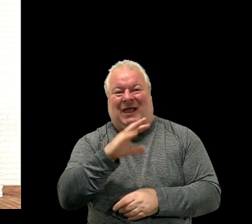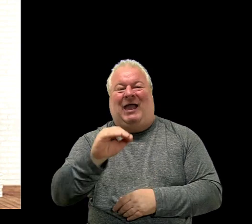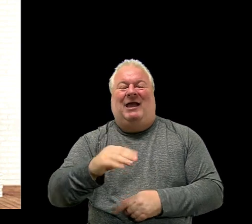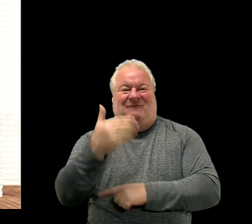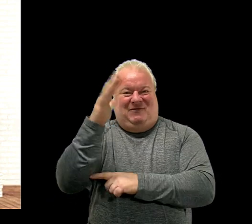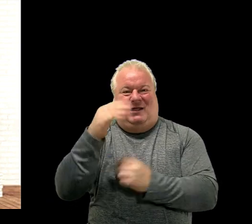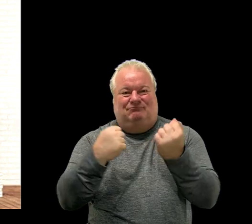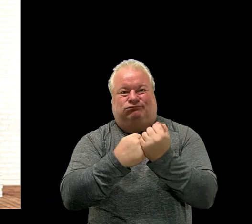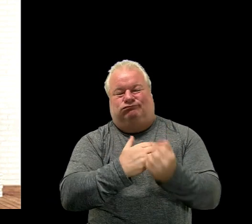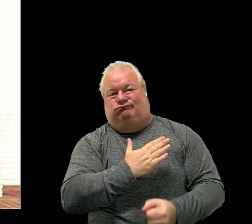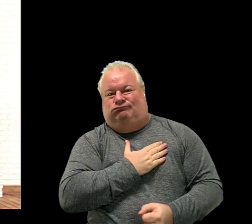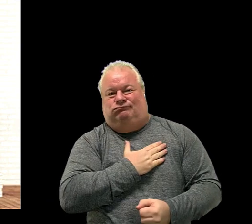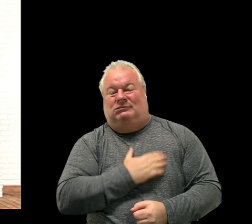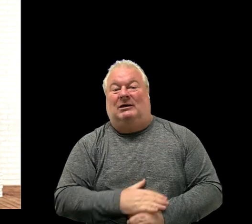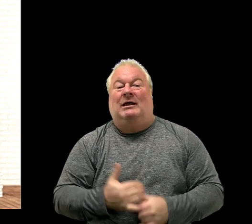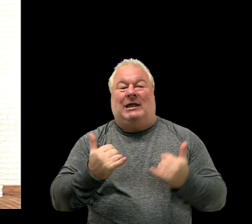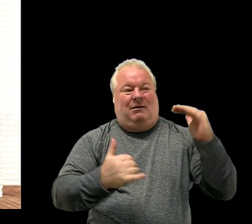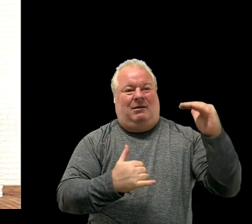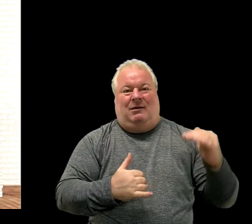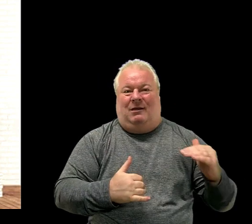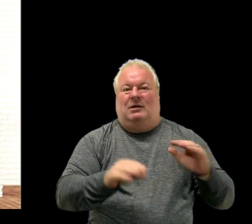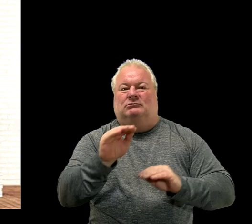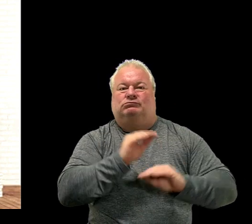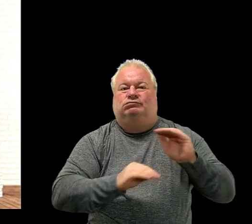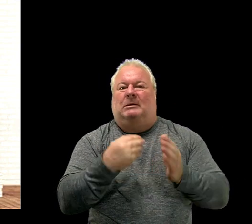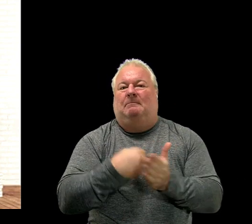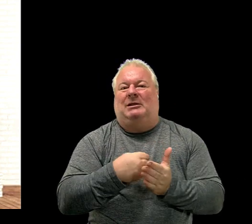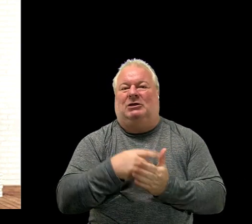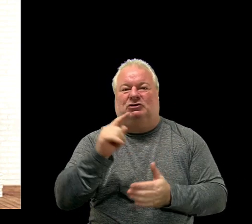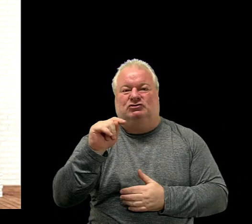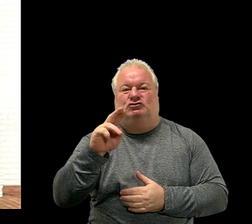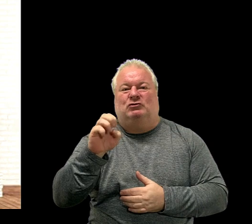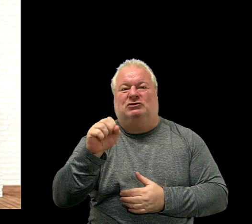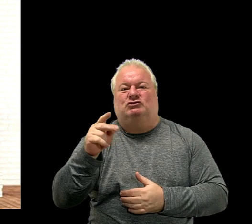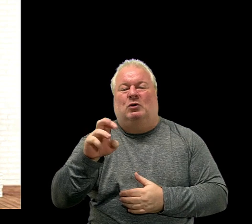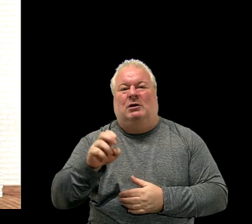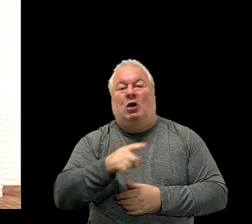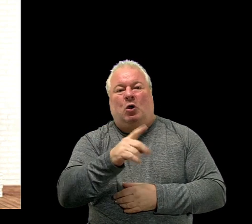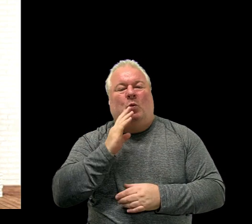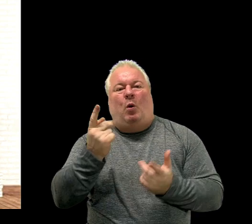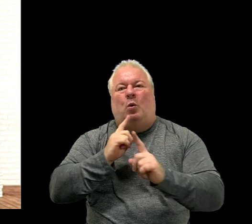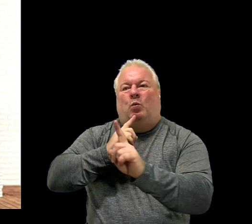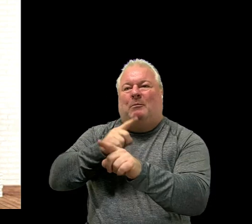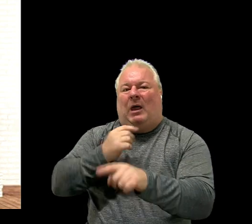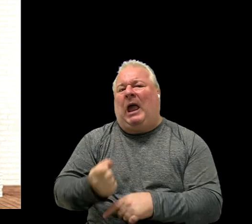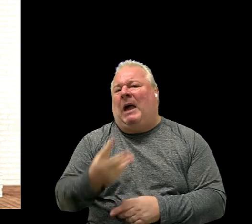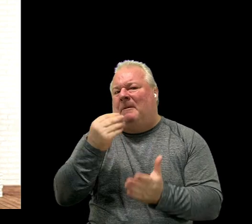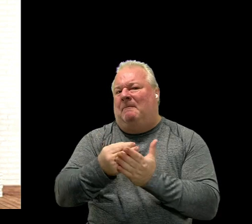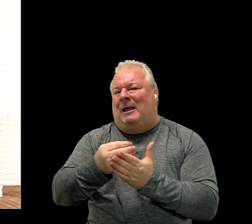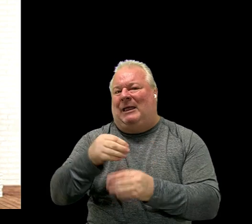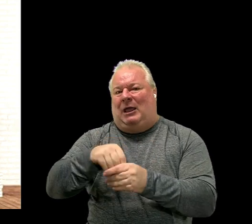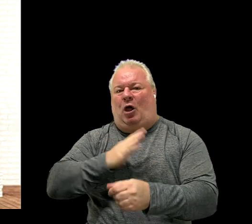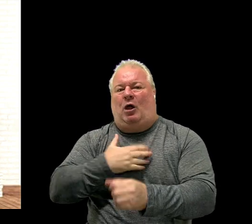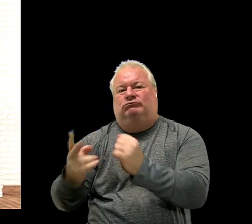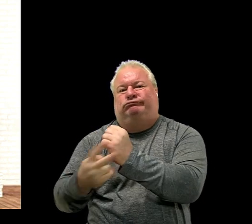salute. Treasurer, you are going to help us know how much money we have in our funds. You're going to